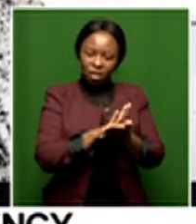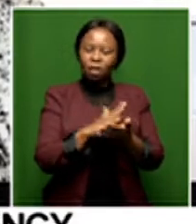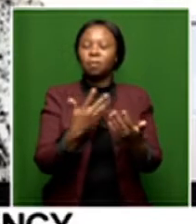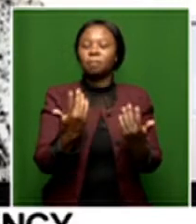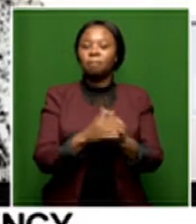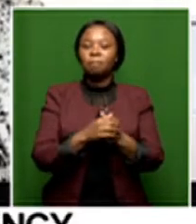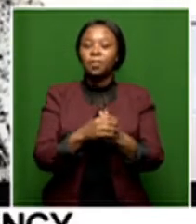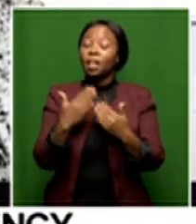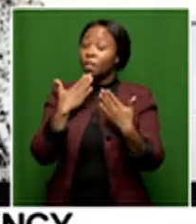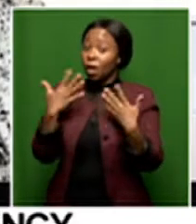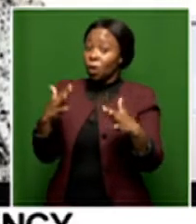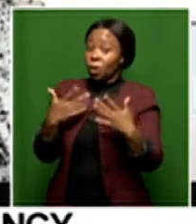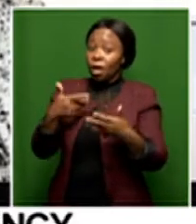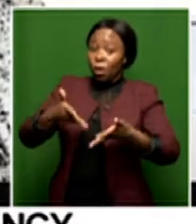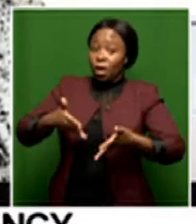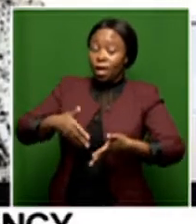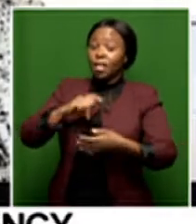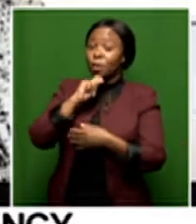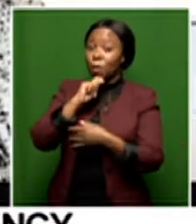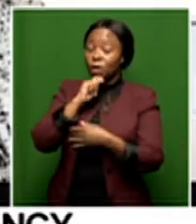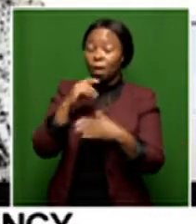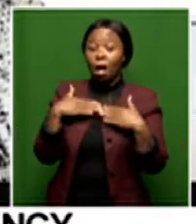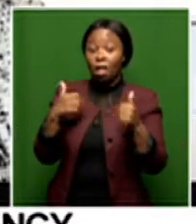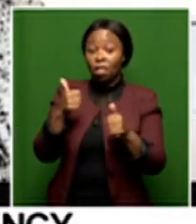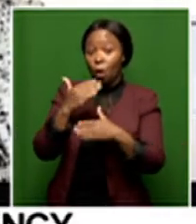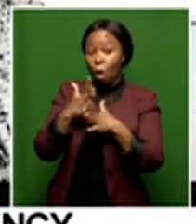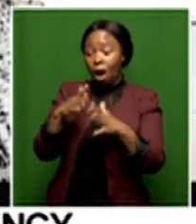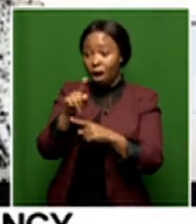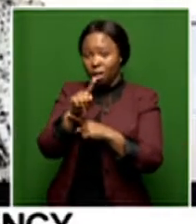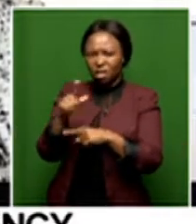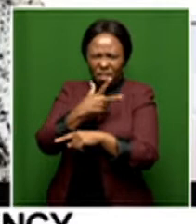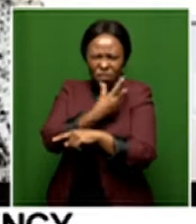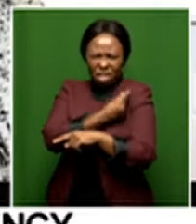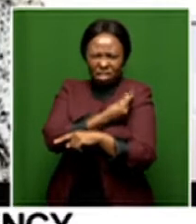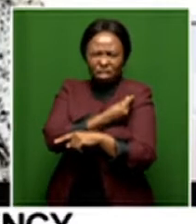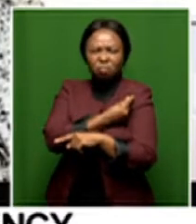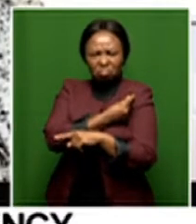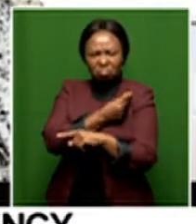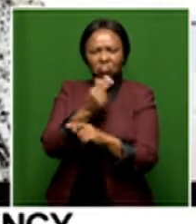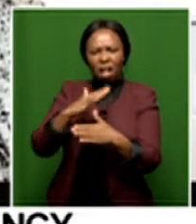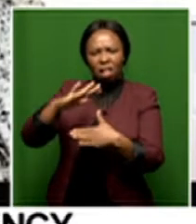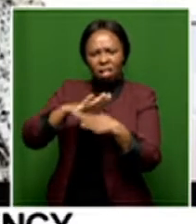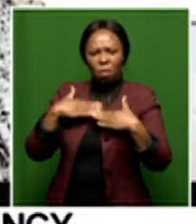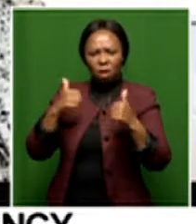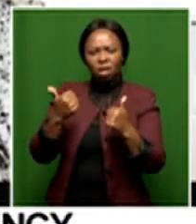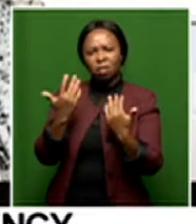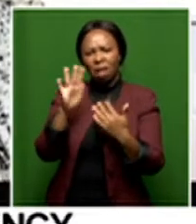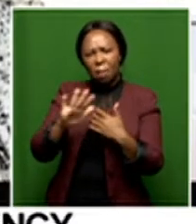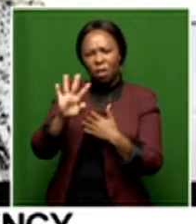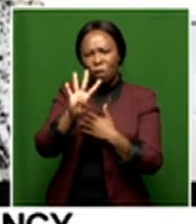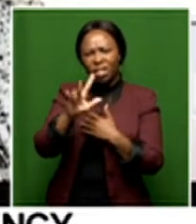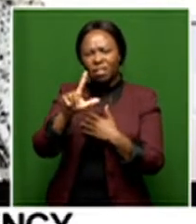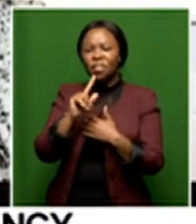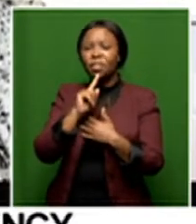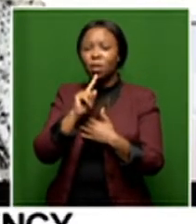for being with us this morning. So, healthcare workers, vaccination, I think we're sitting at about 147,000. Those